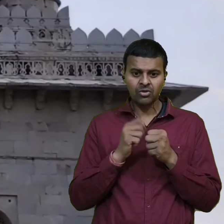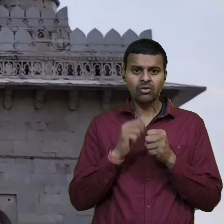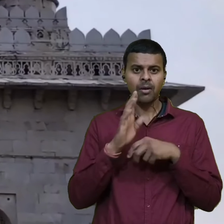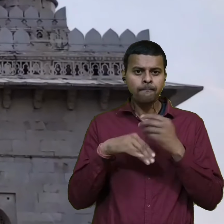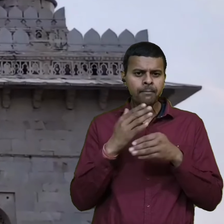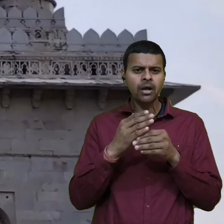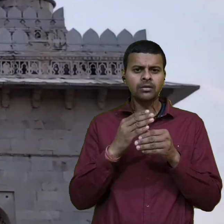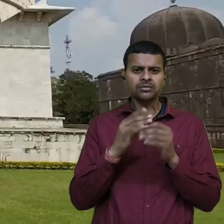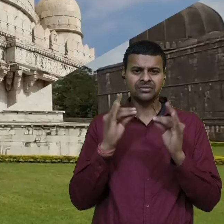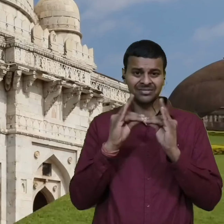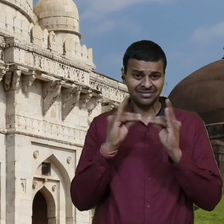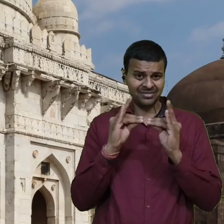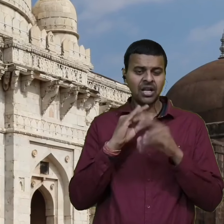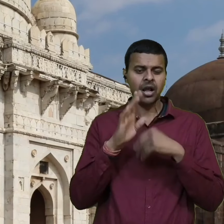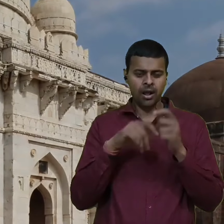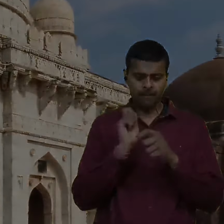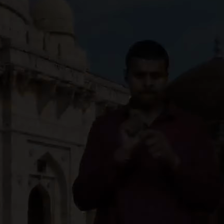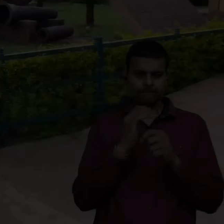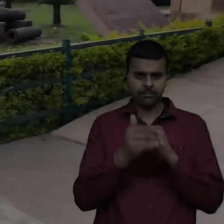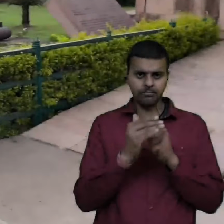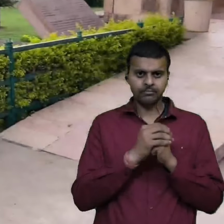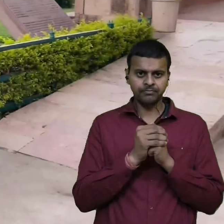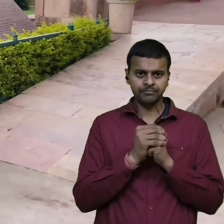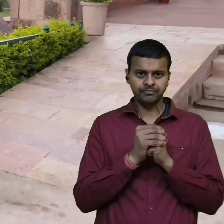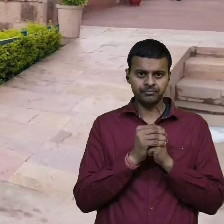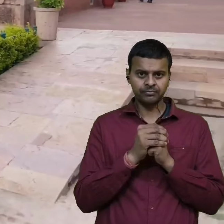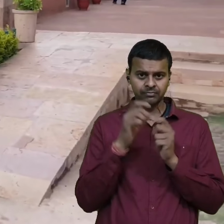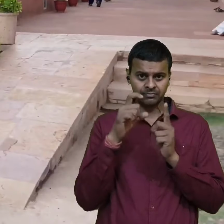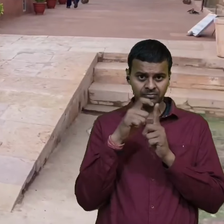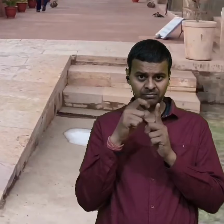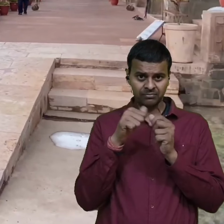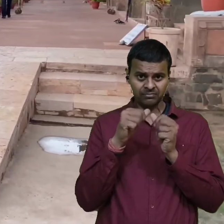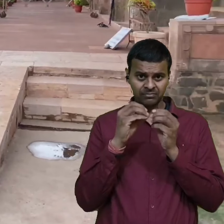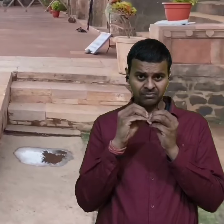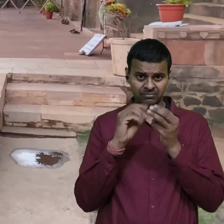Royal Palace Monument Group, Mandu, District Dhar.